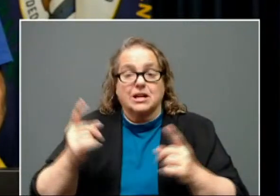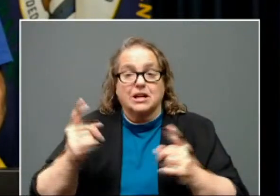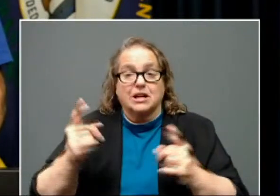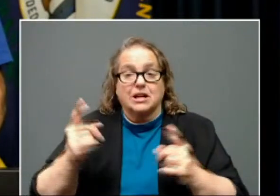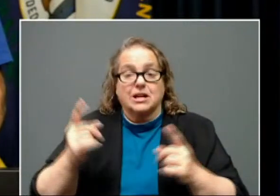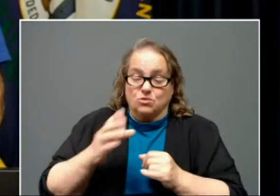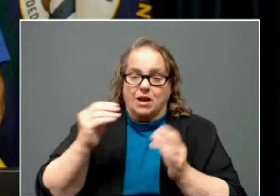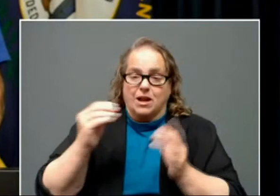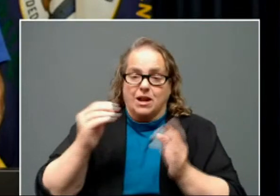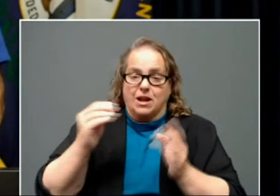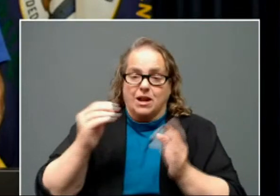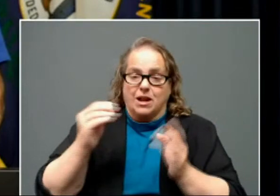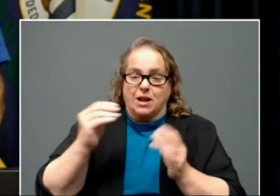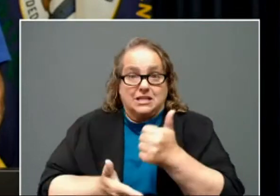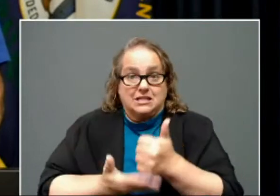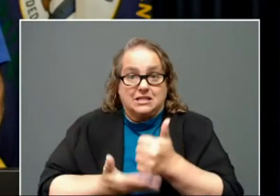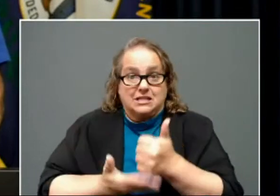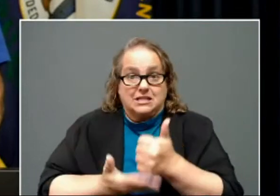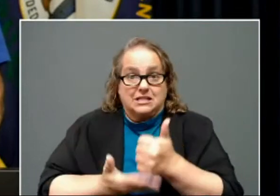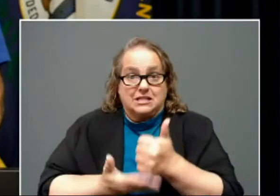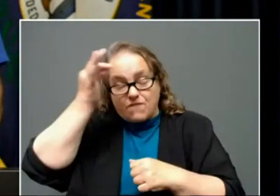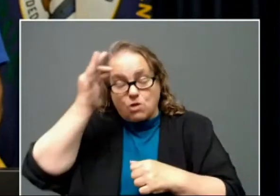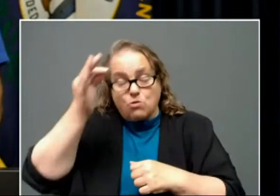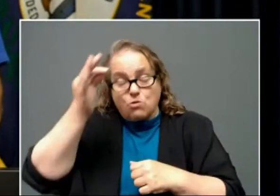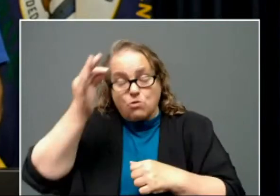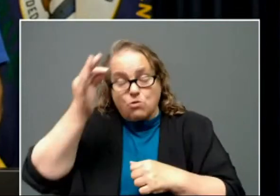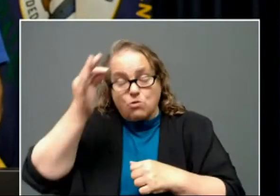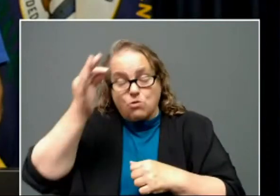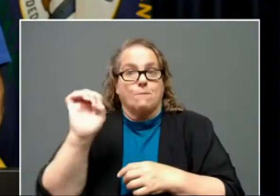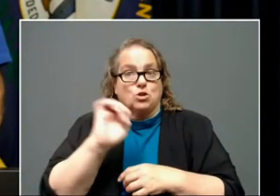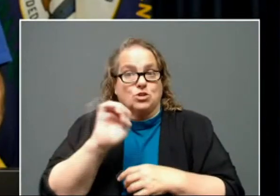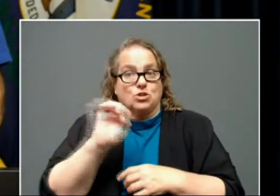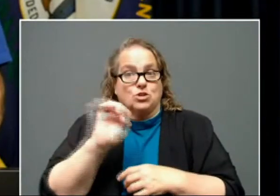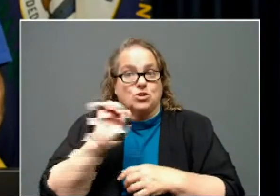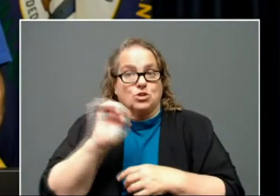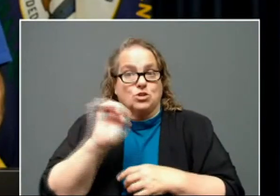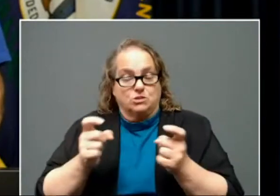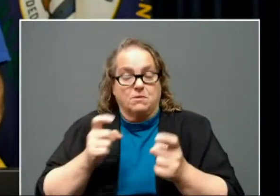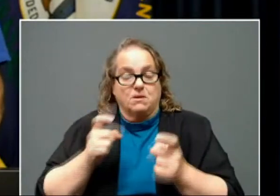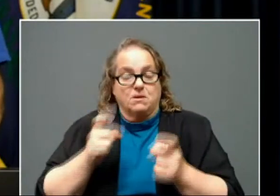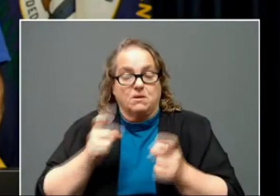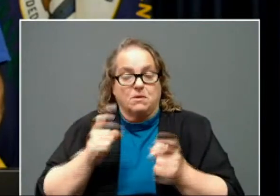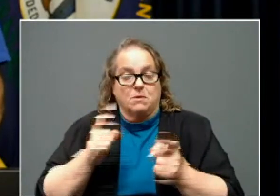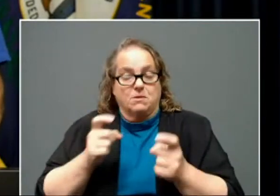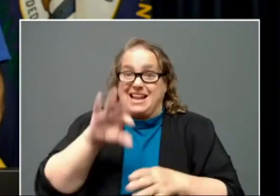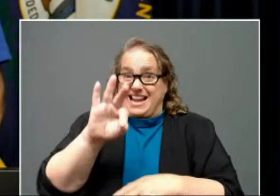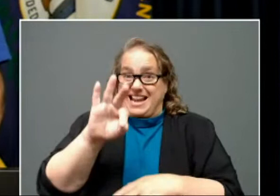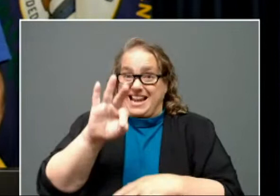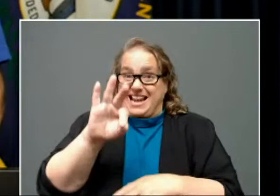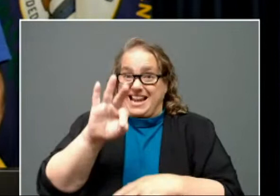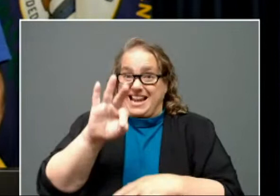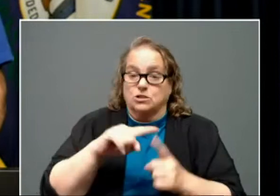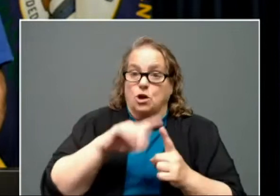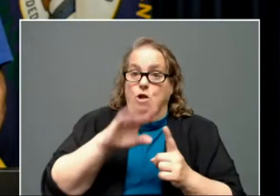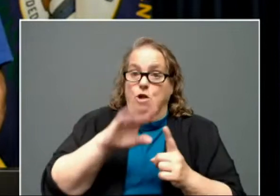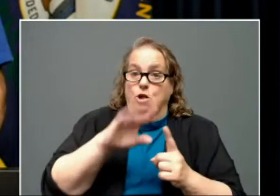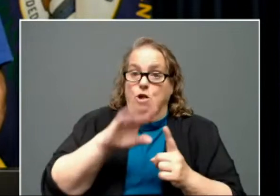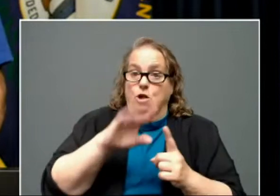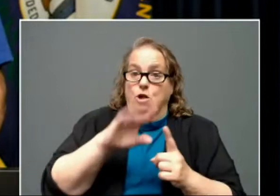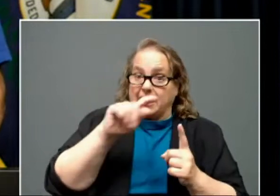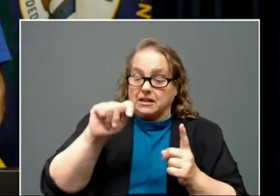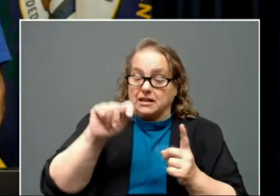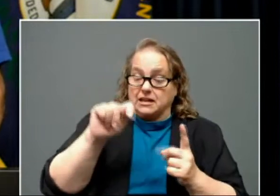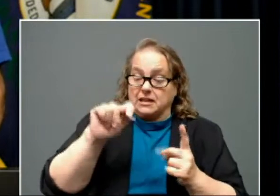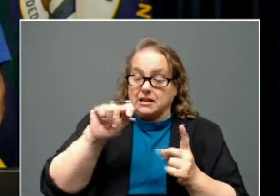Federal Emergency Management Agency for residents of 9 counties: Breathitt, Clay, Estill,